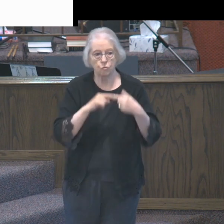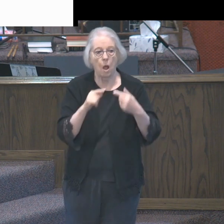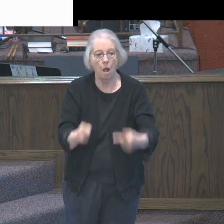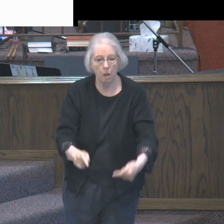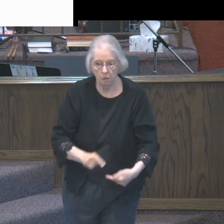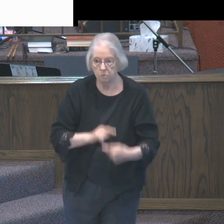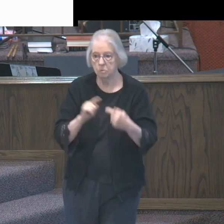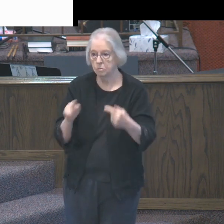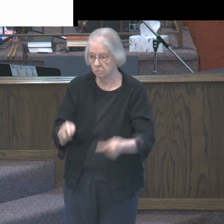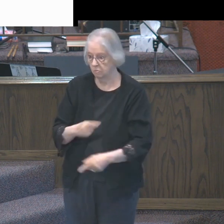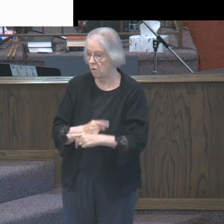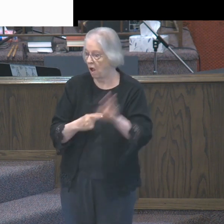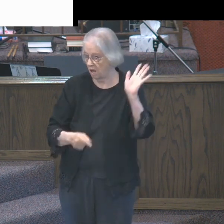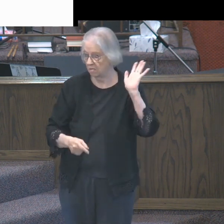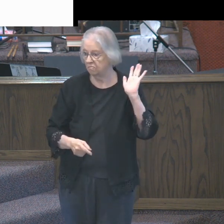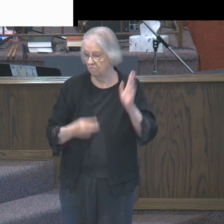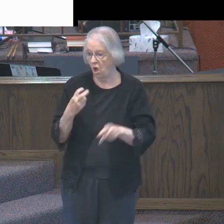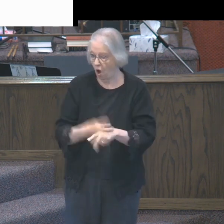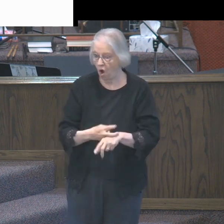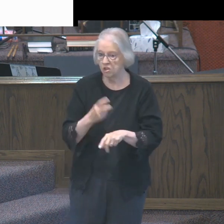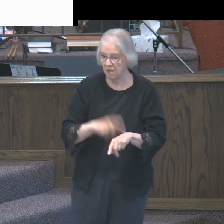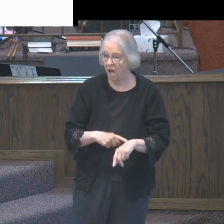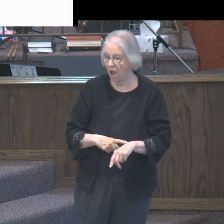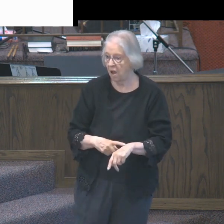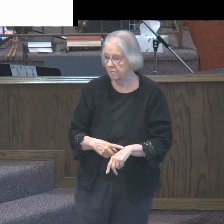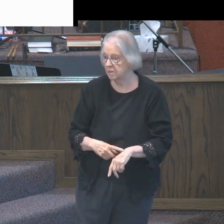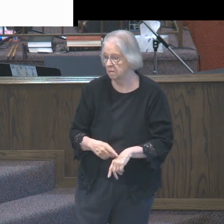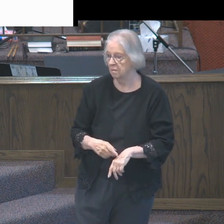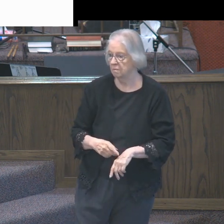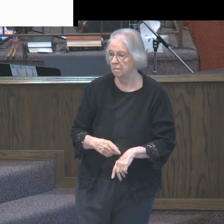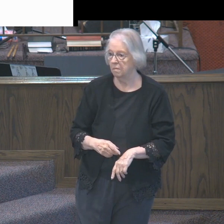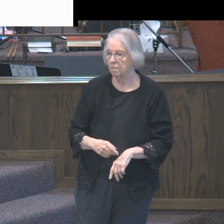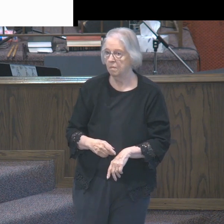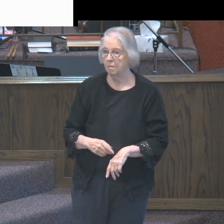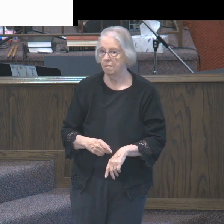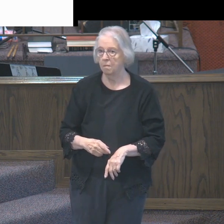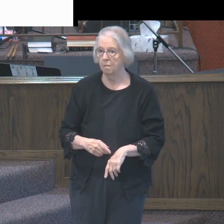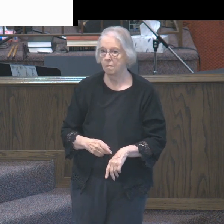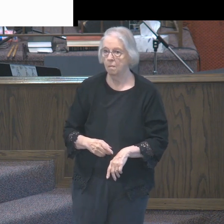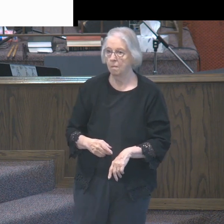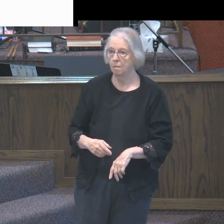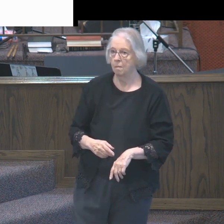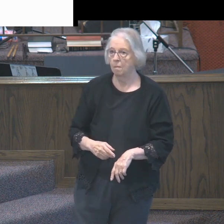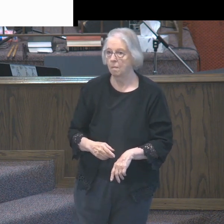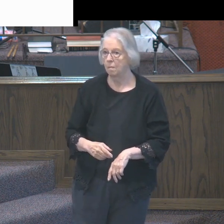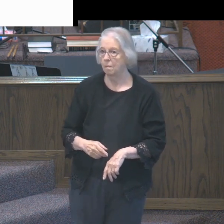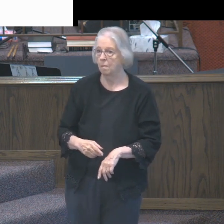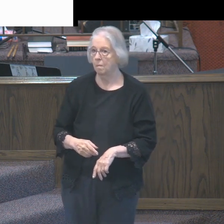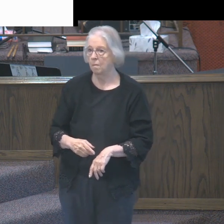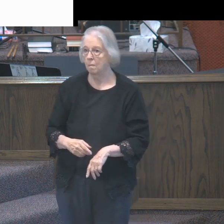Father who art in heaven. And the only thing we can think about is my dad.